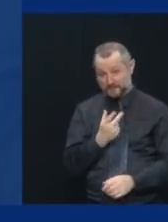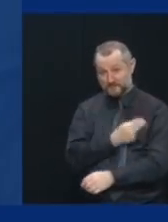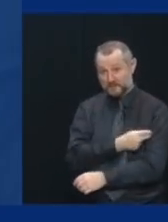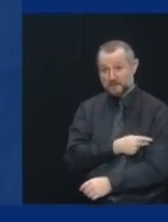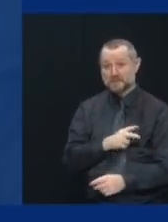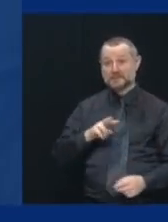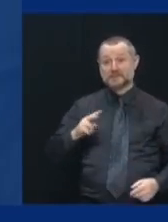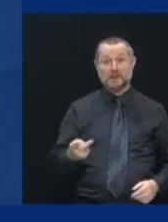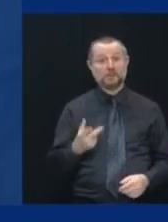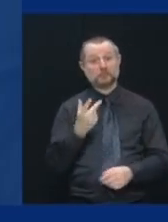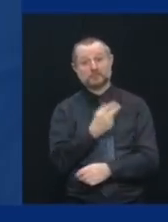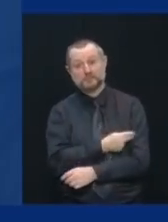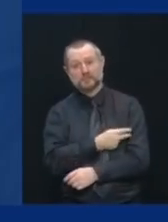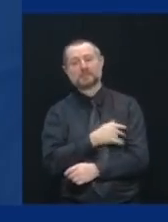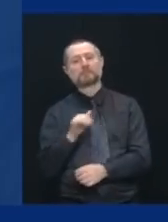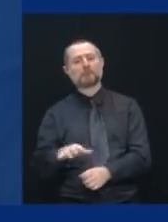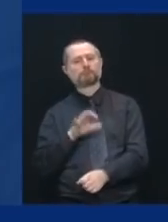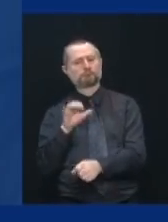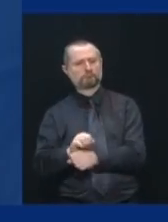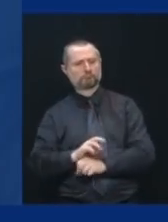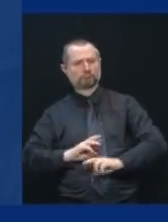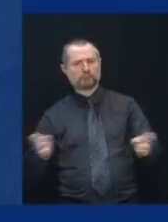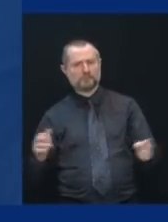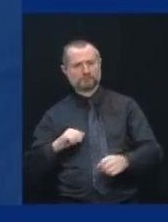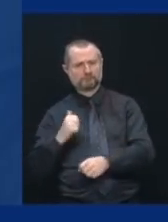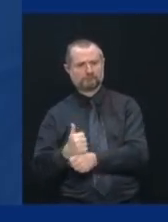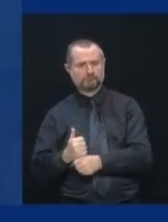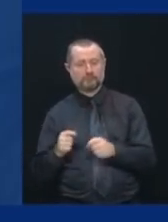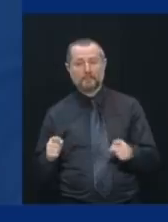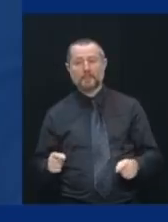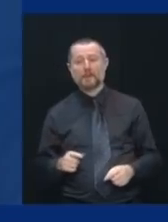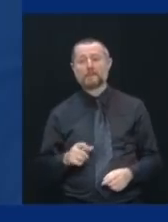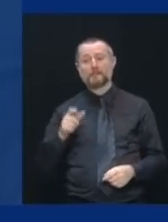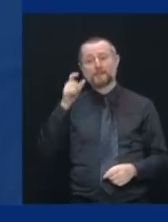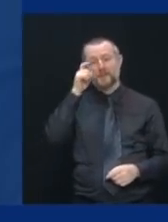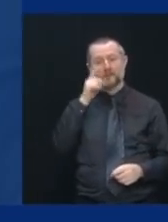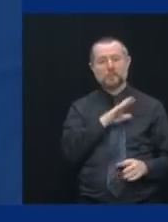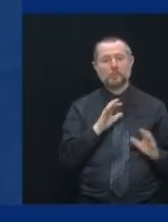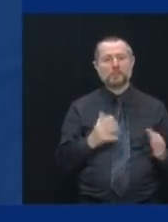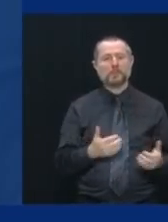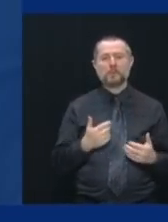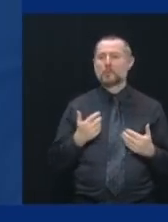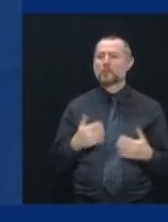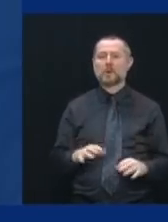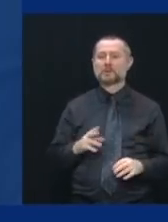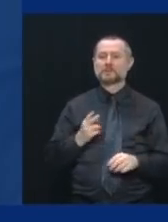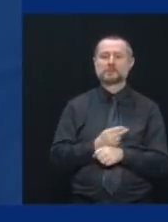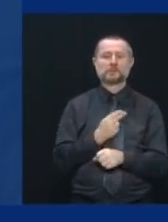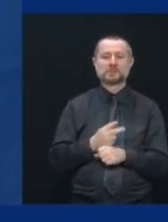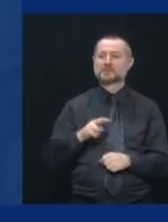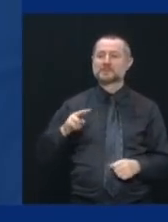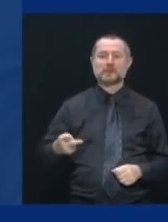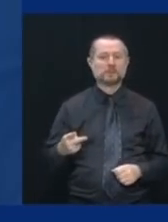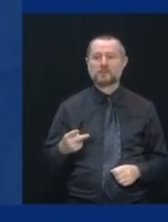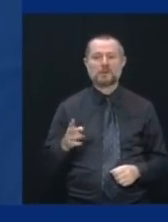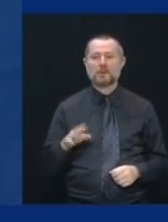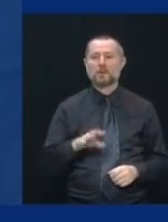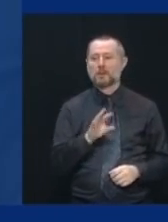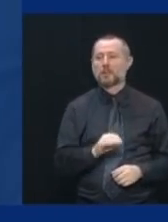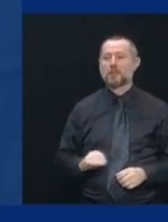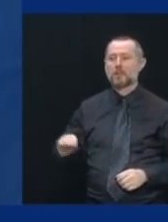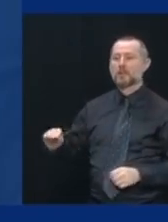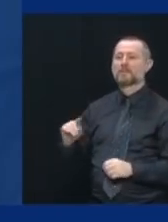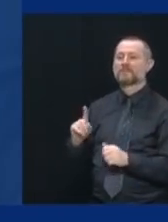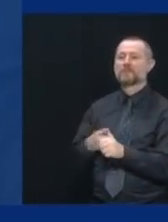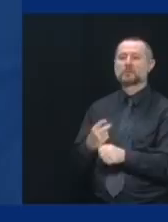dose, here's your second dose. The Biden administration is against using the second dose for the first